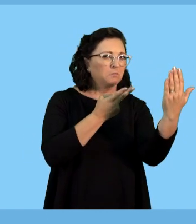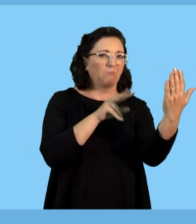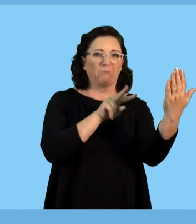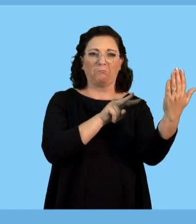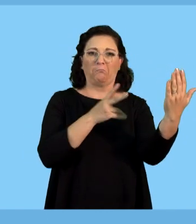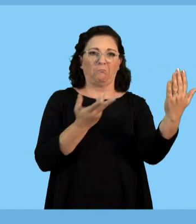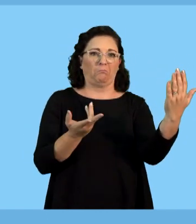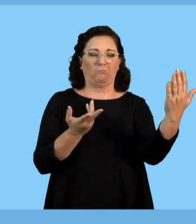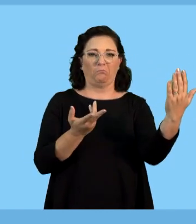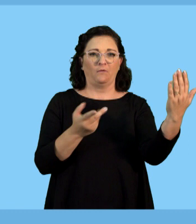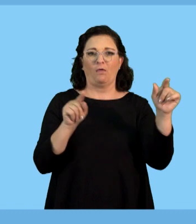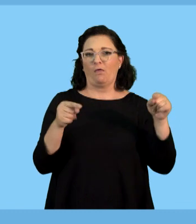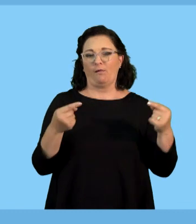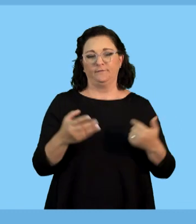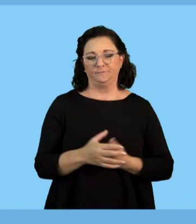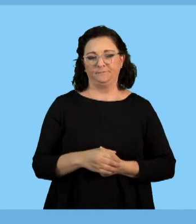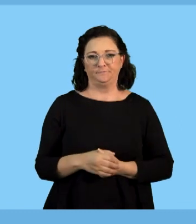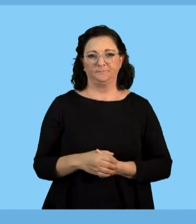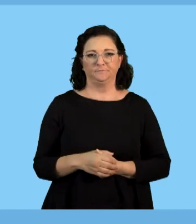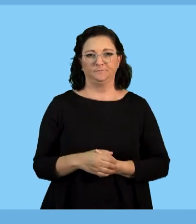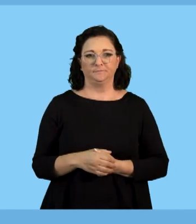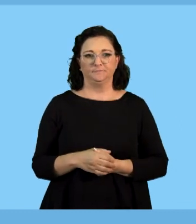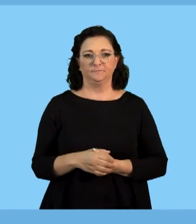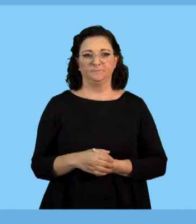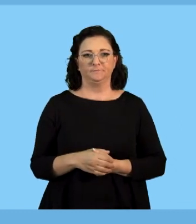whether you can be able to see your image in that mirror.